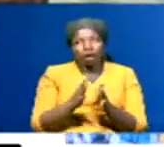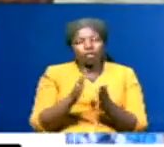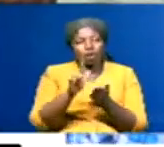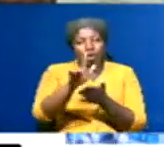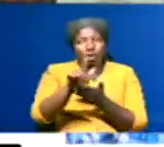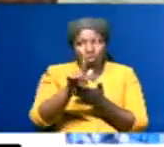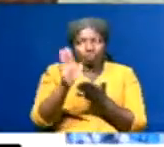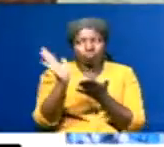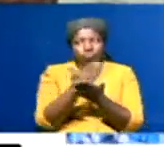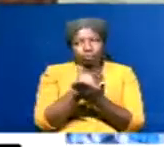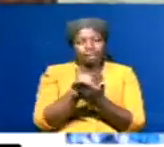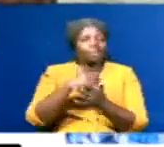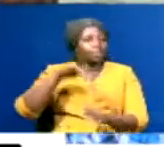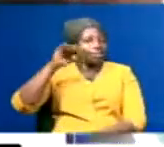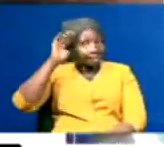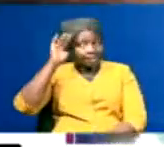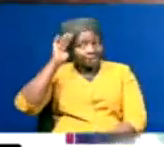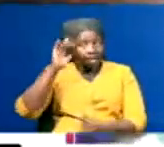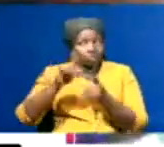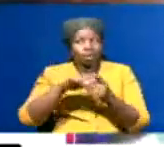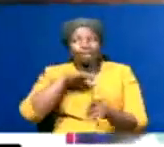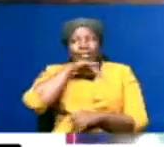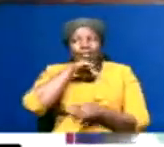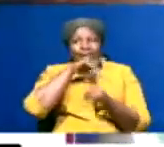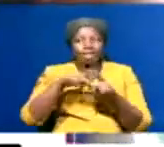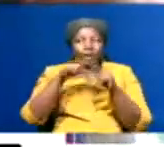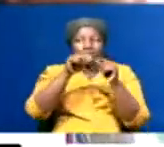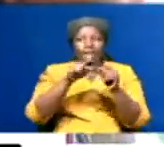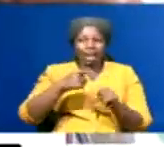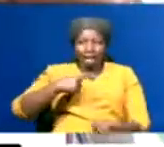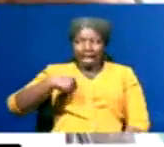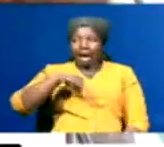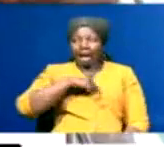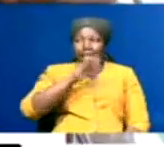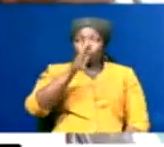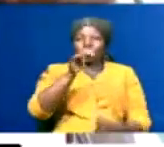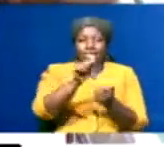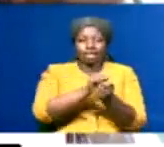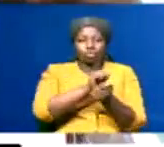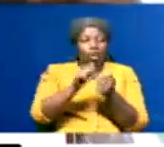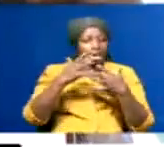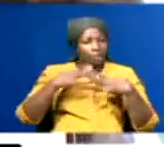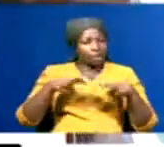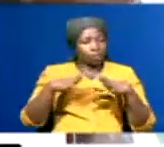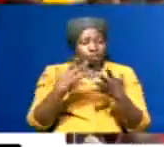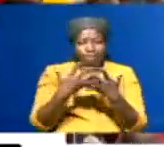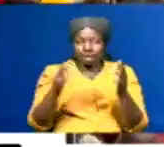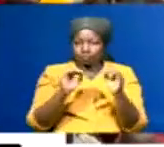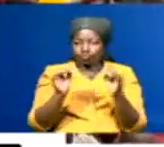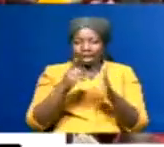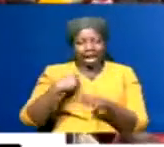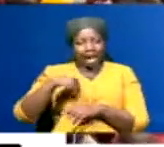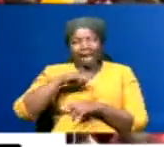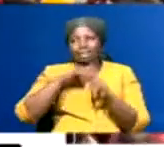yale yote baba amesema. Sisi hatutaharibu mali ya watu. Sisi ni watu wa amani.